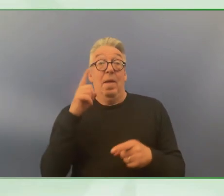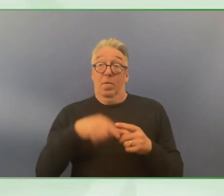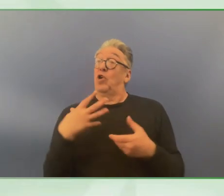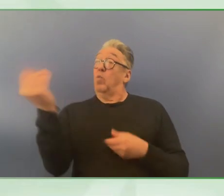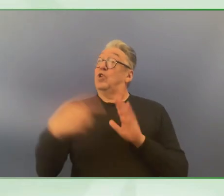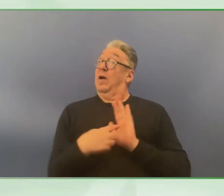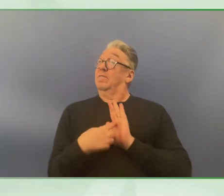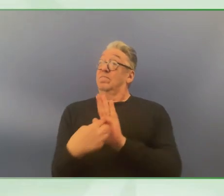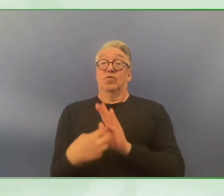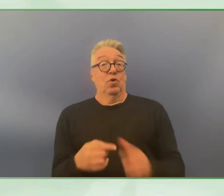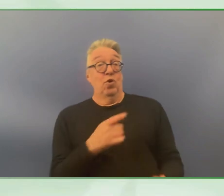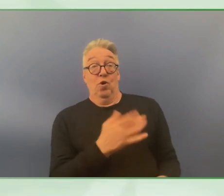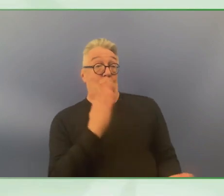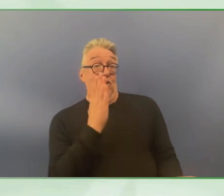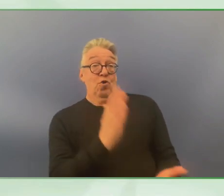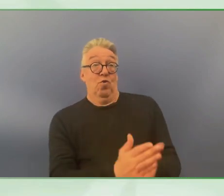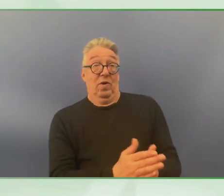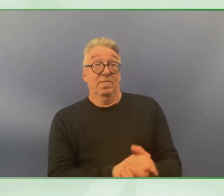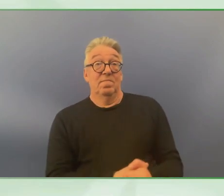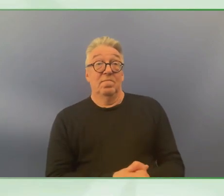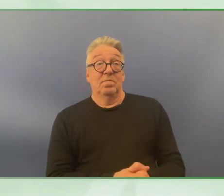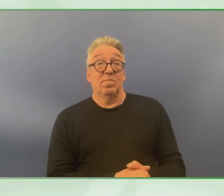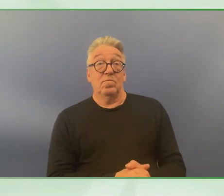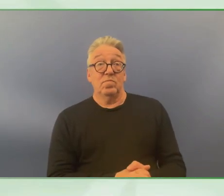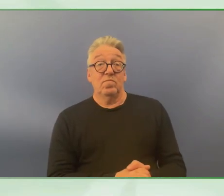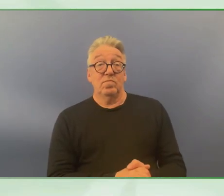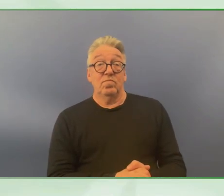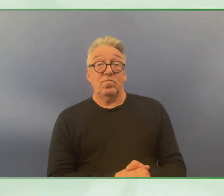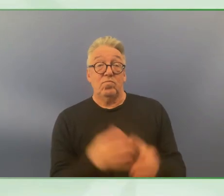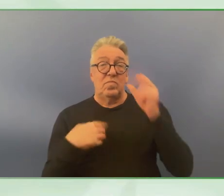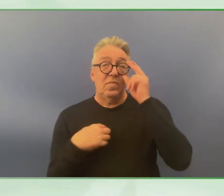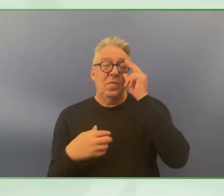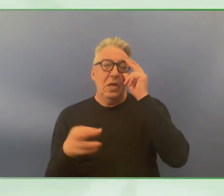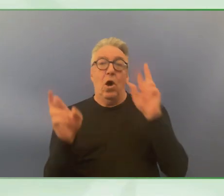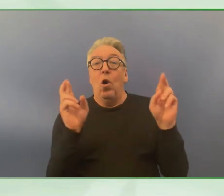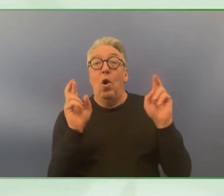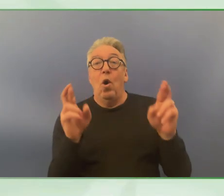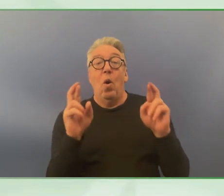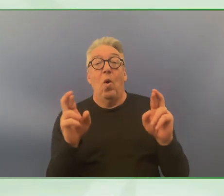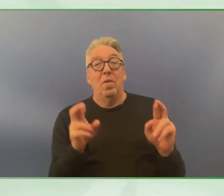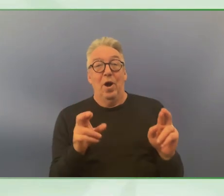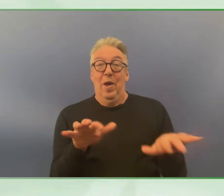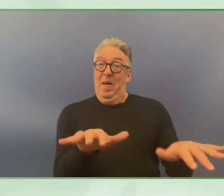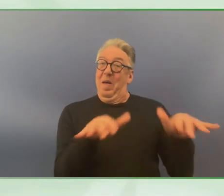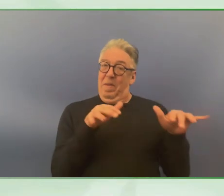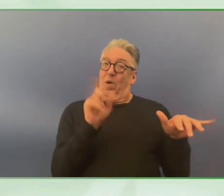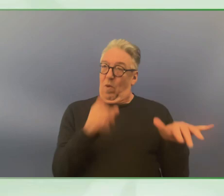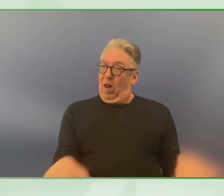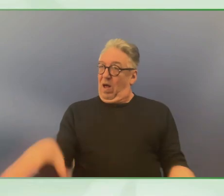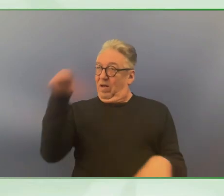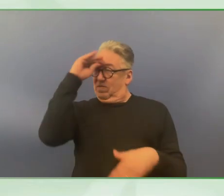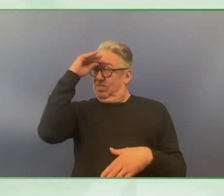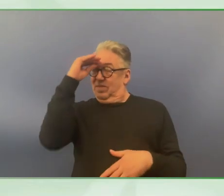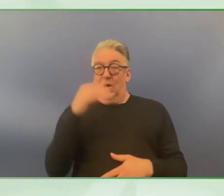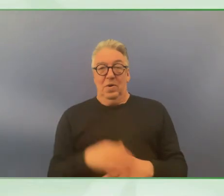absolutely right, and that's probably one of the takeaways that people, I hope, will take from what you've just shared, which is you will